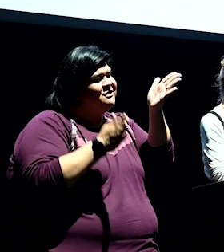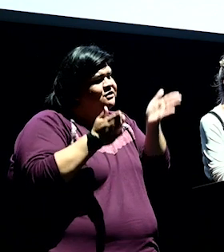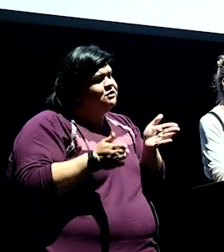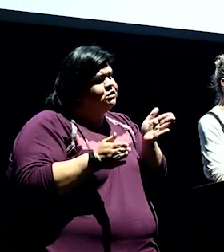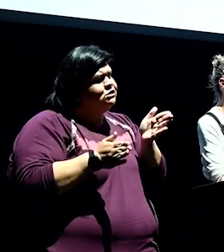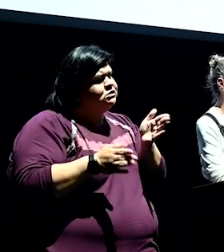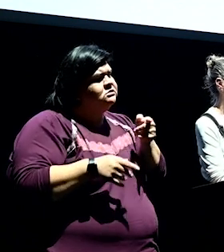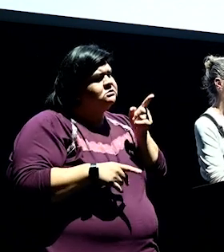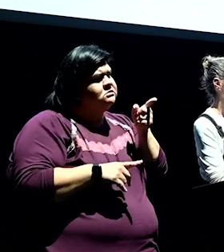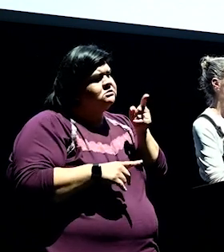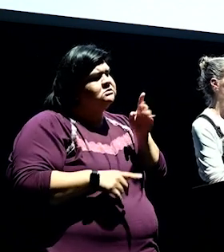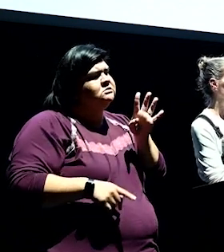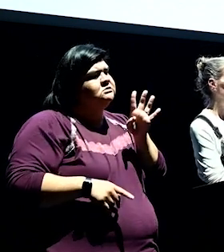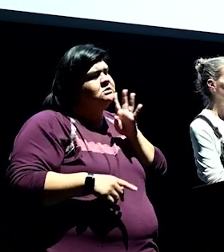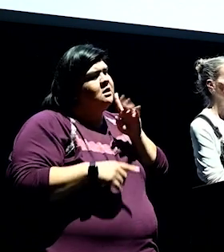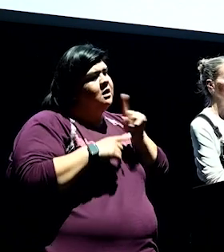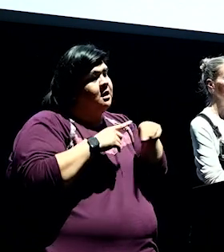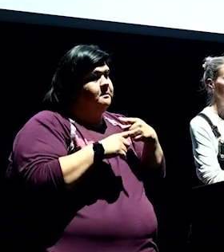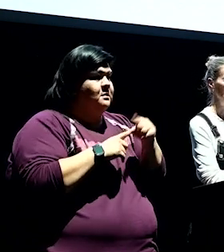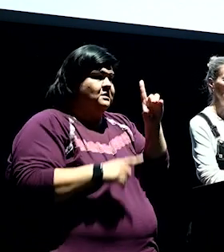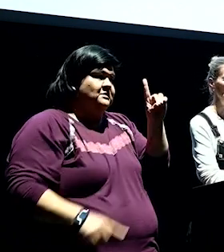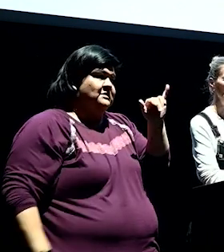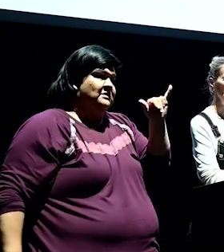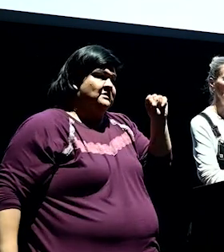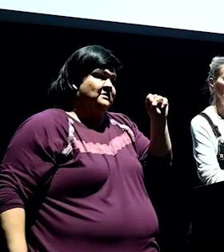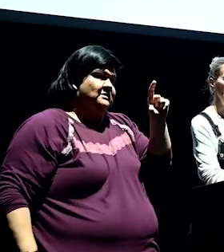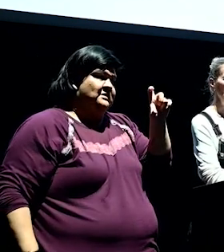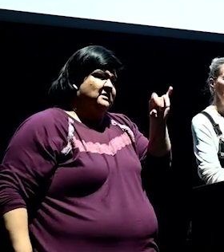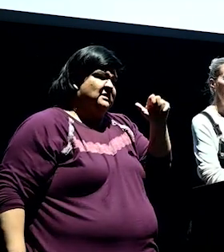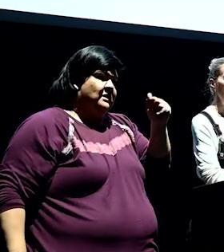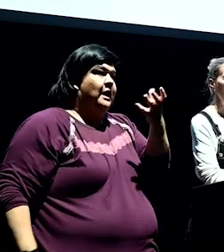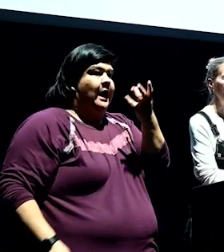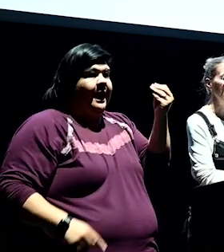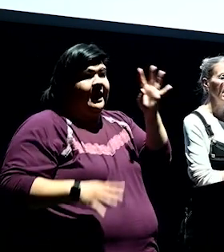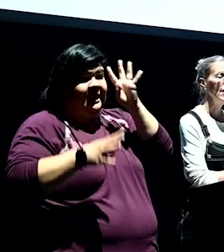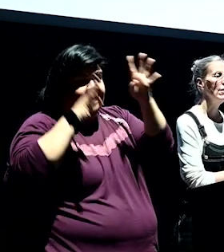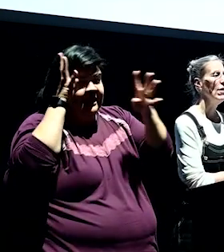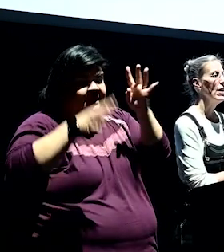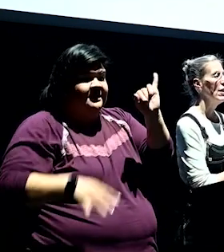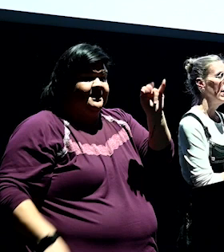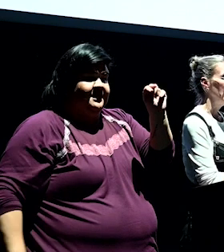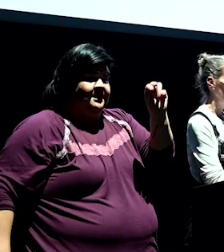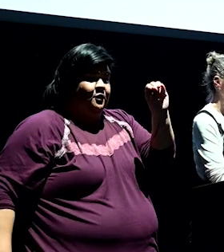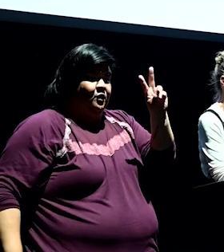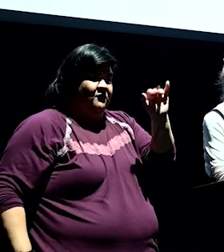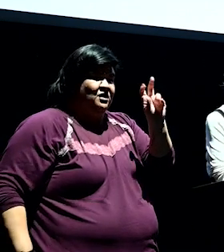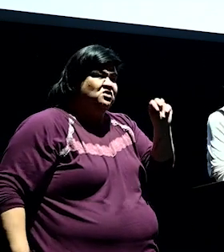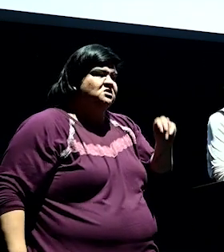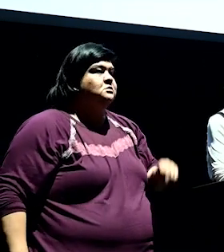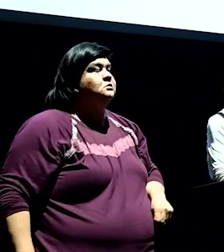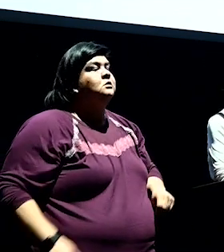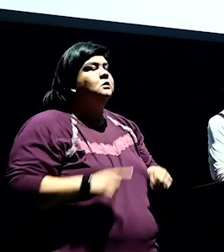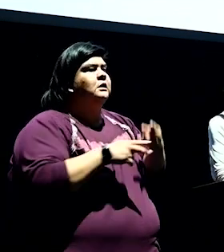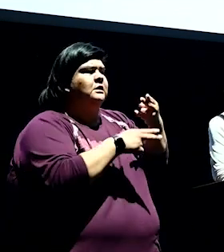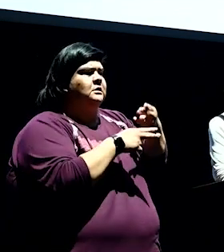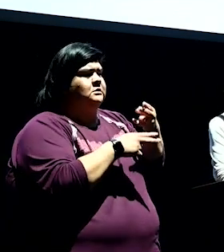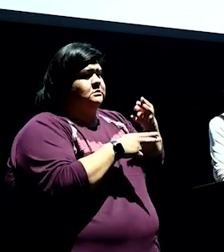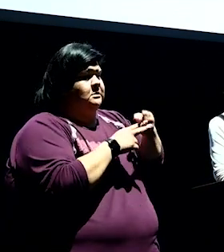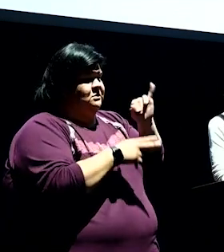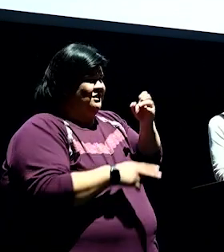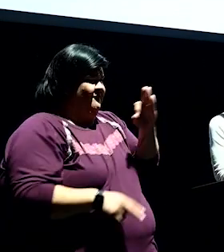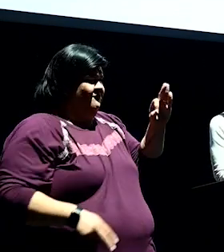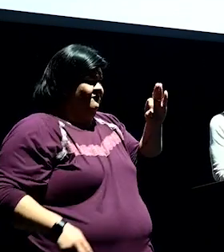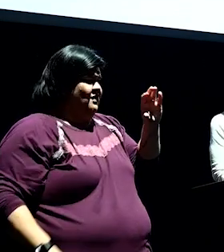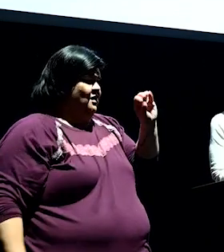was talking about dyslexia and innovation. And he is talking, Jeff Conger is his